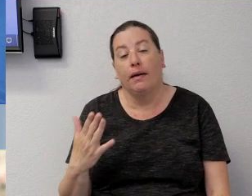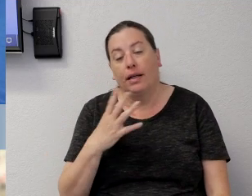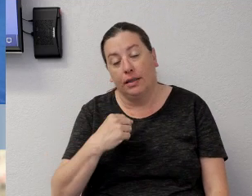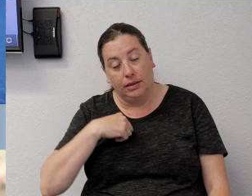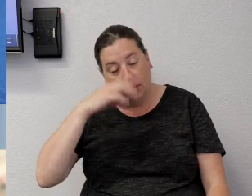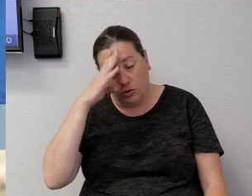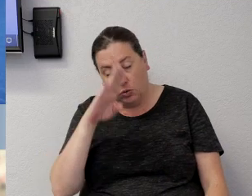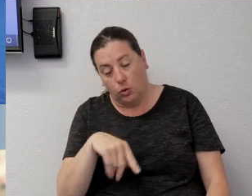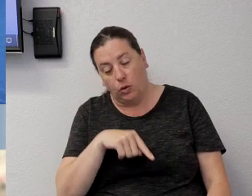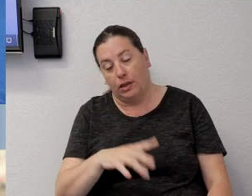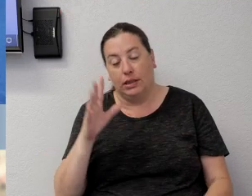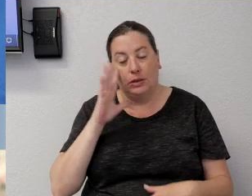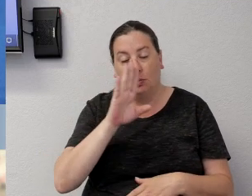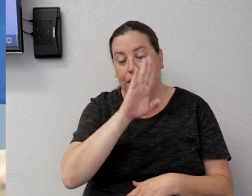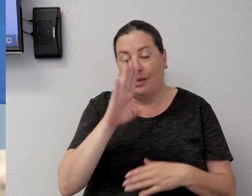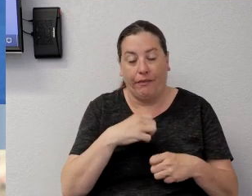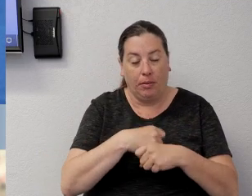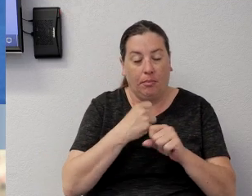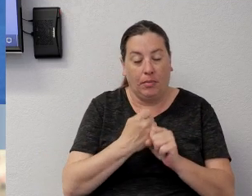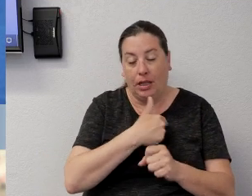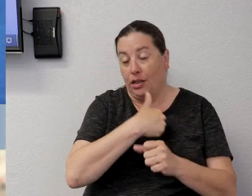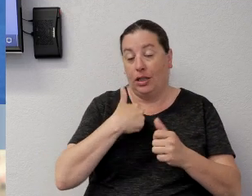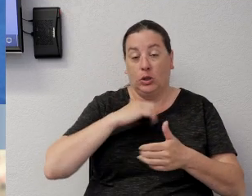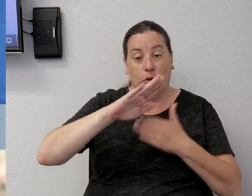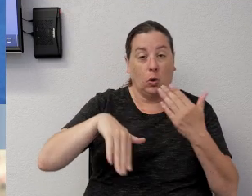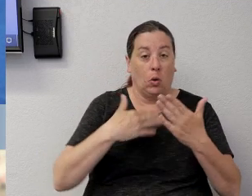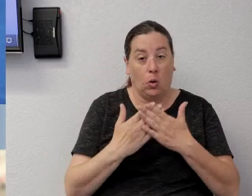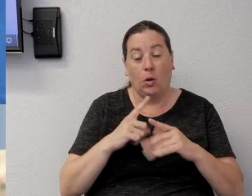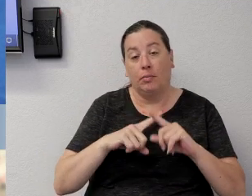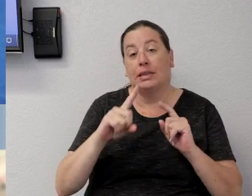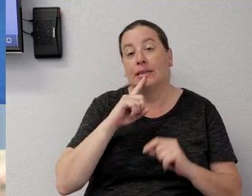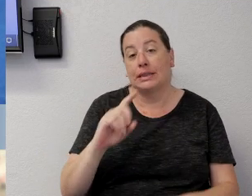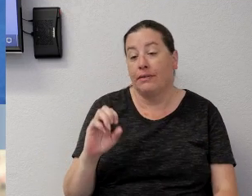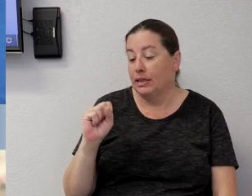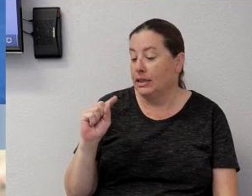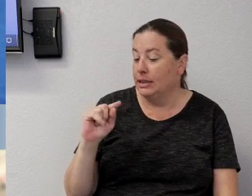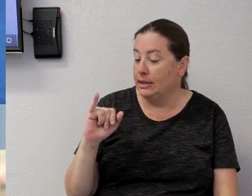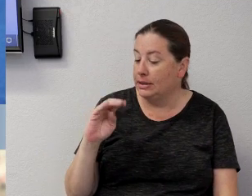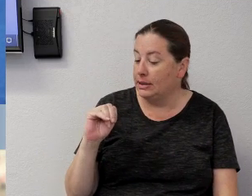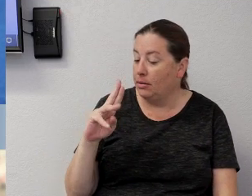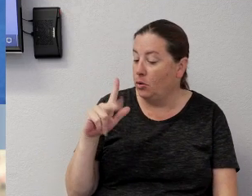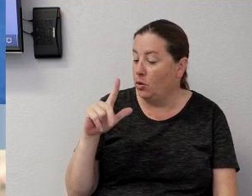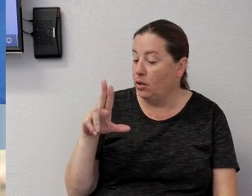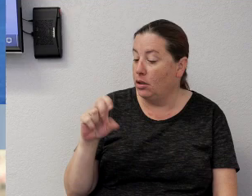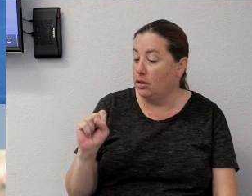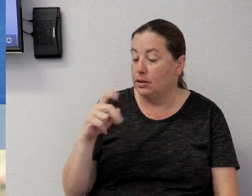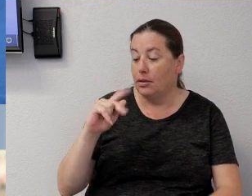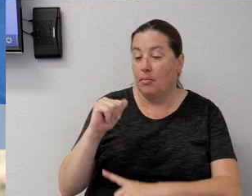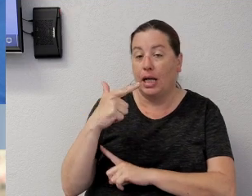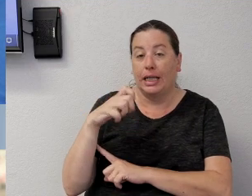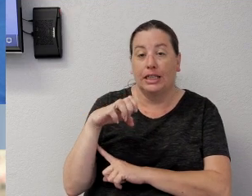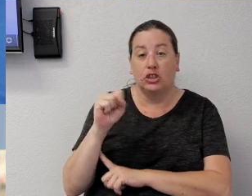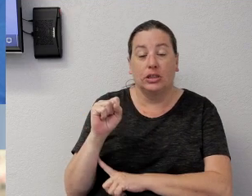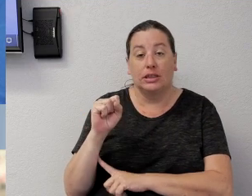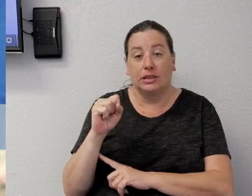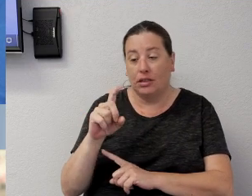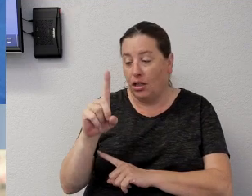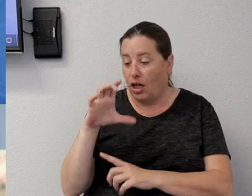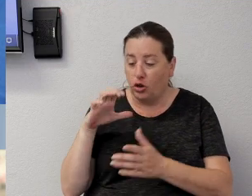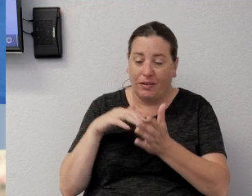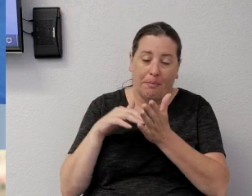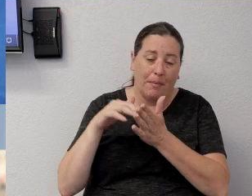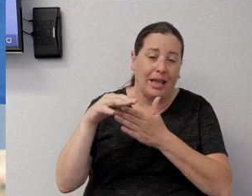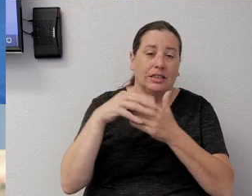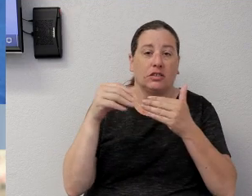I know this will never make us whole, but definitely the stimulus packages that have been passed by Congress, hundreds of billions of dollars have